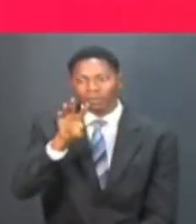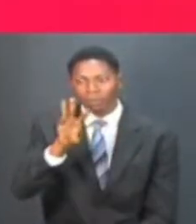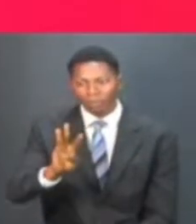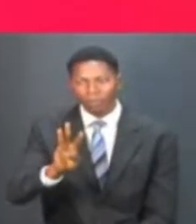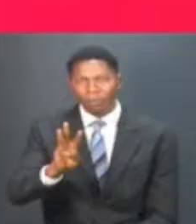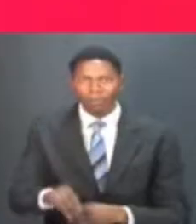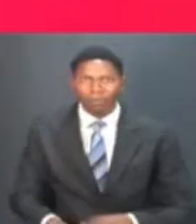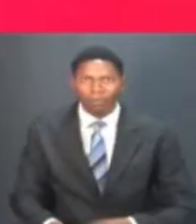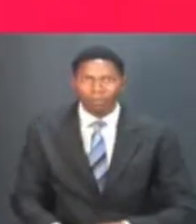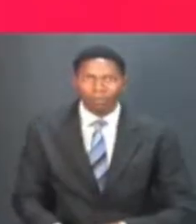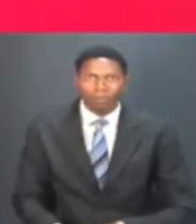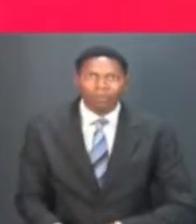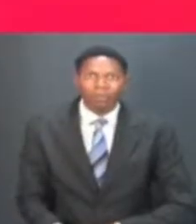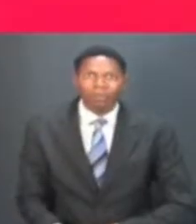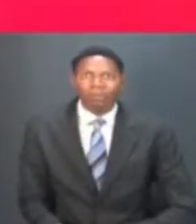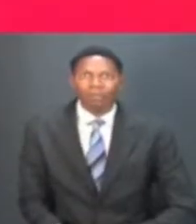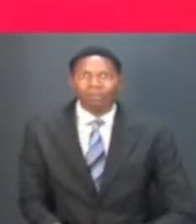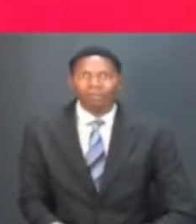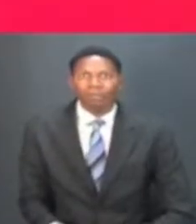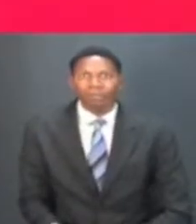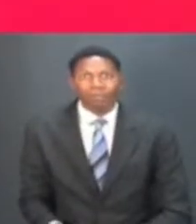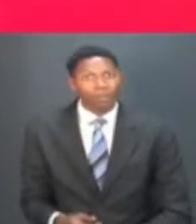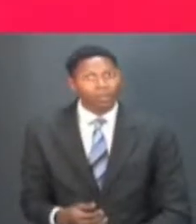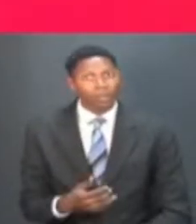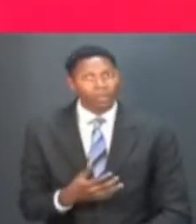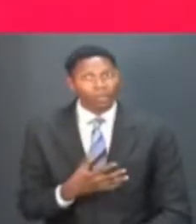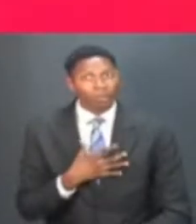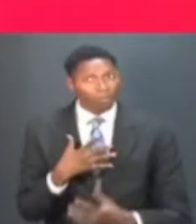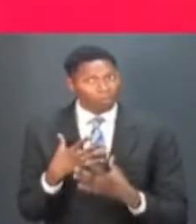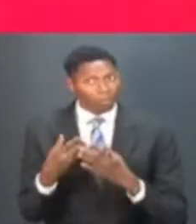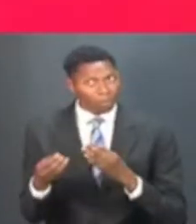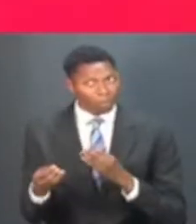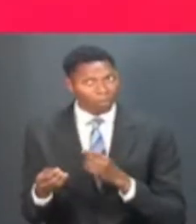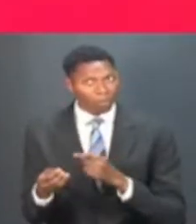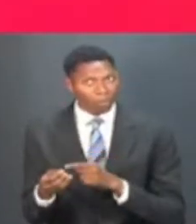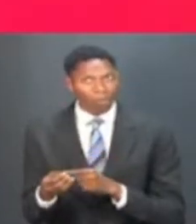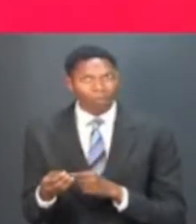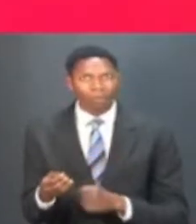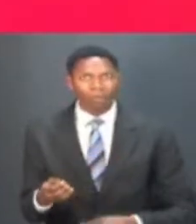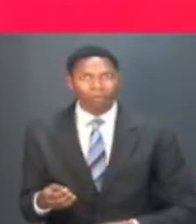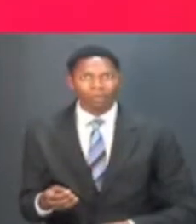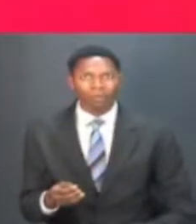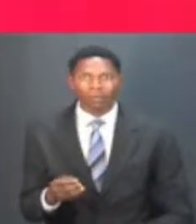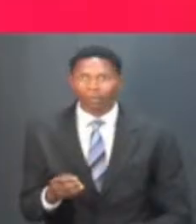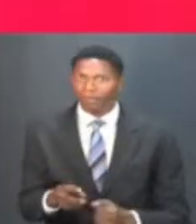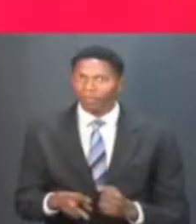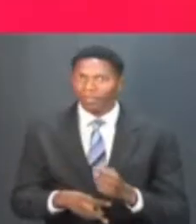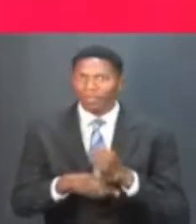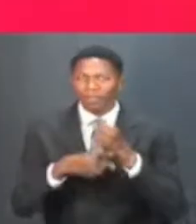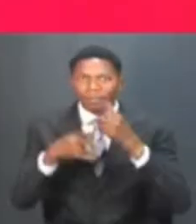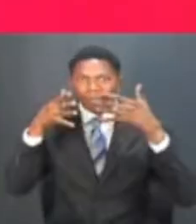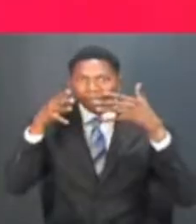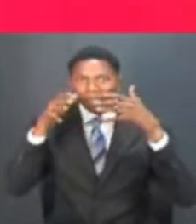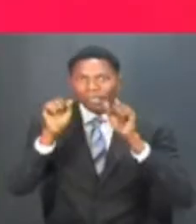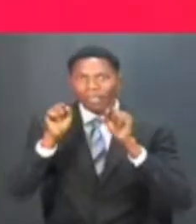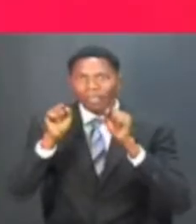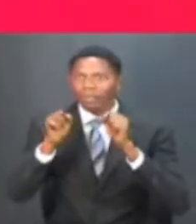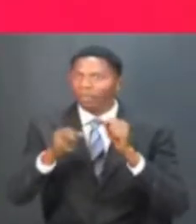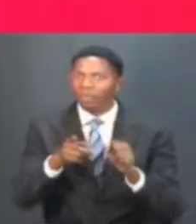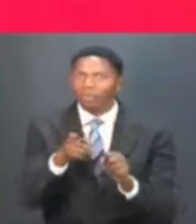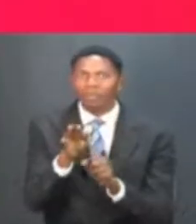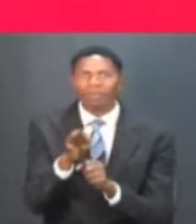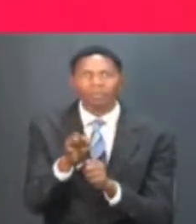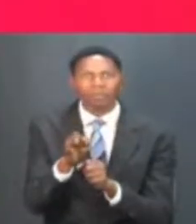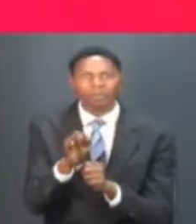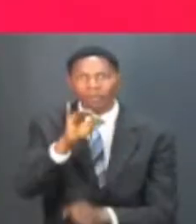2026. In my absence, the Vice President, Professor Nana